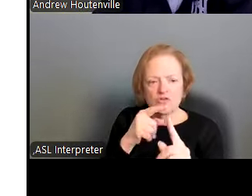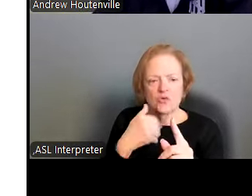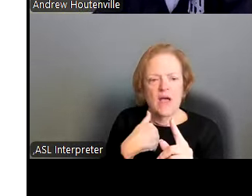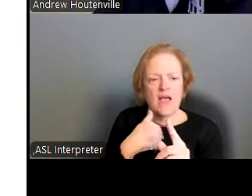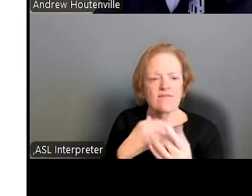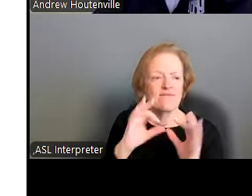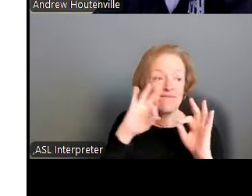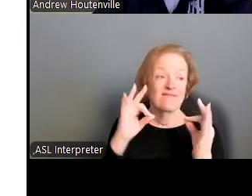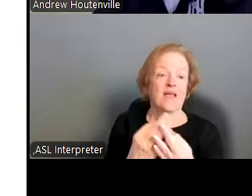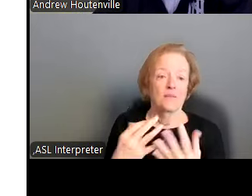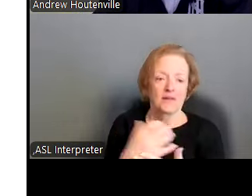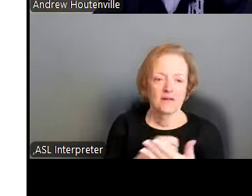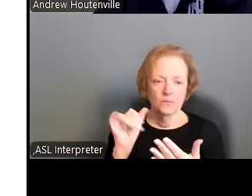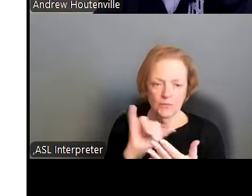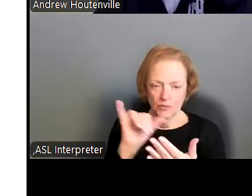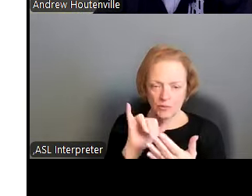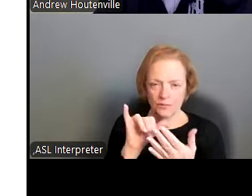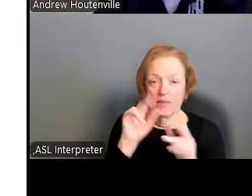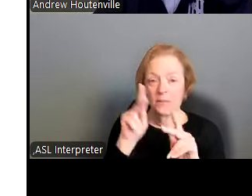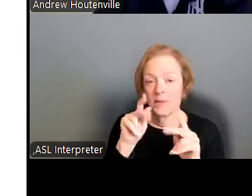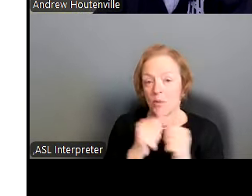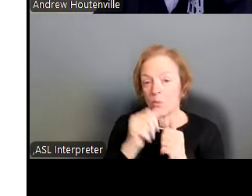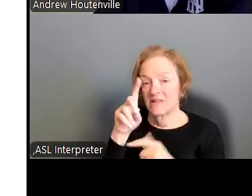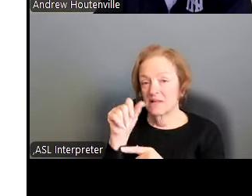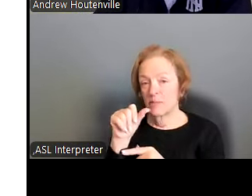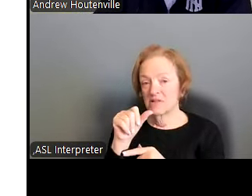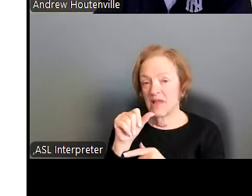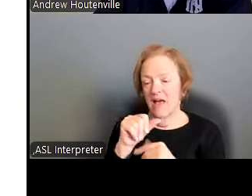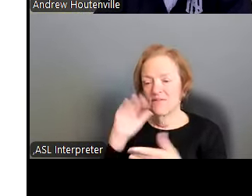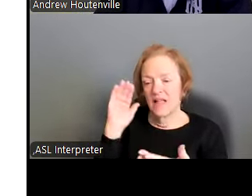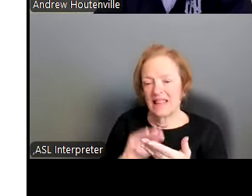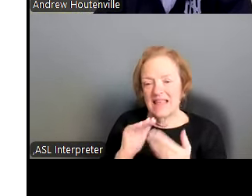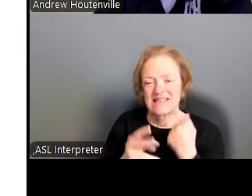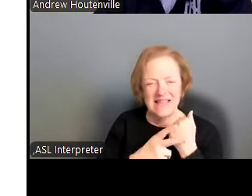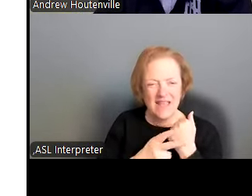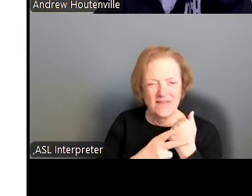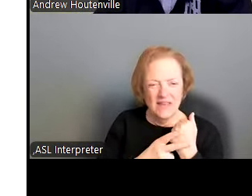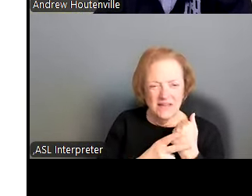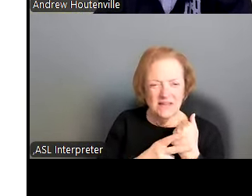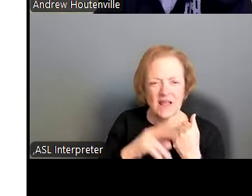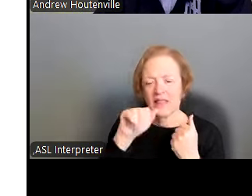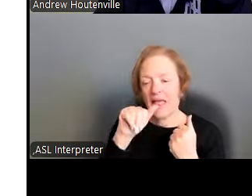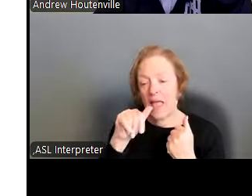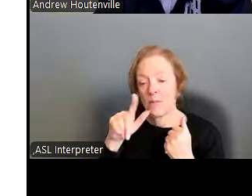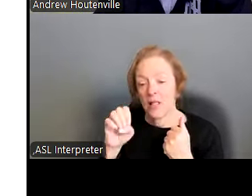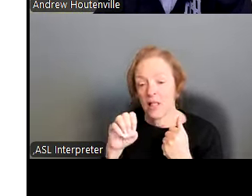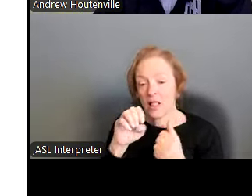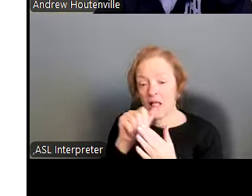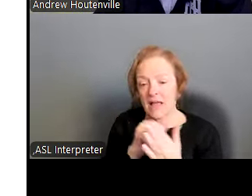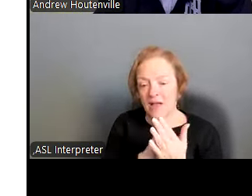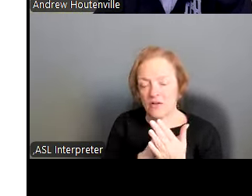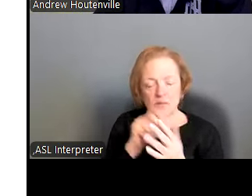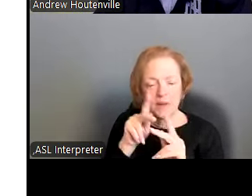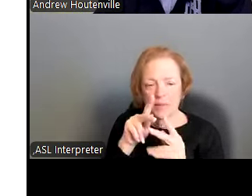know that people with disabilities have much less savings, even with the ABLE accounts and things like that. People with disabilities have a lot